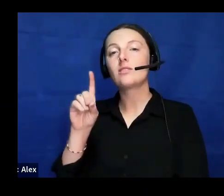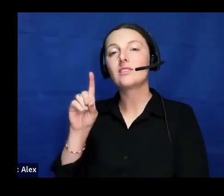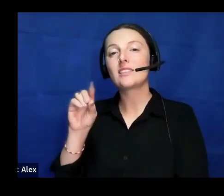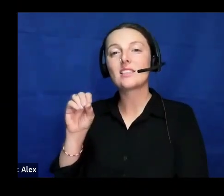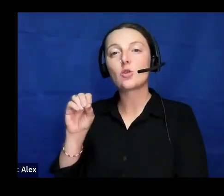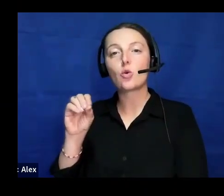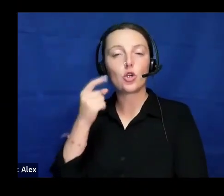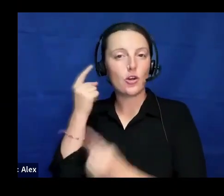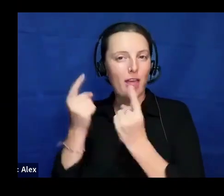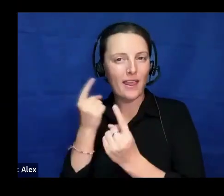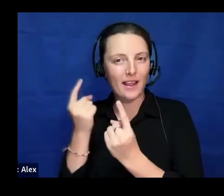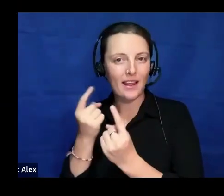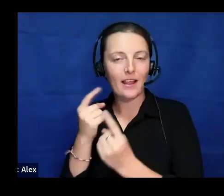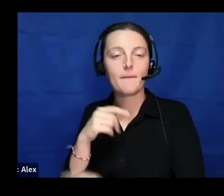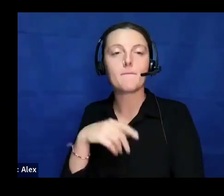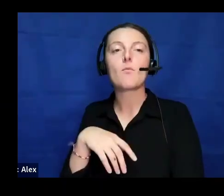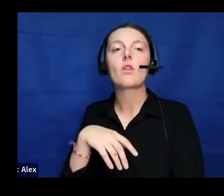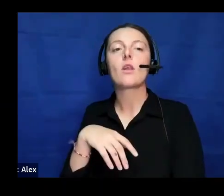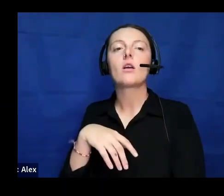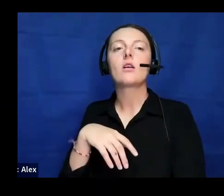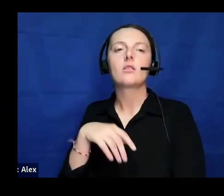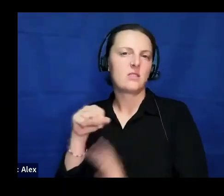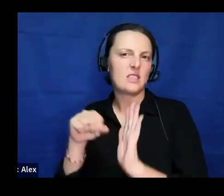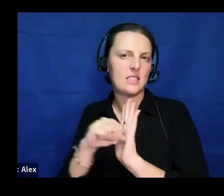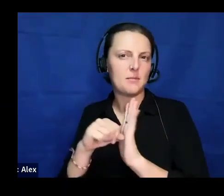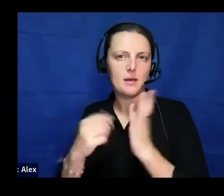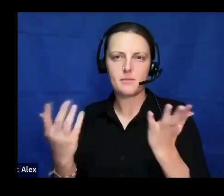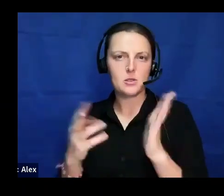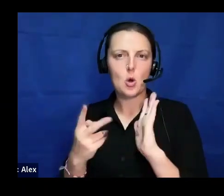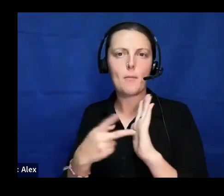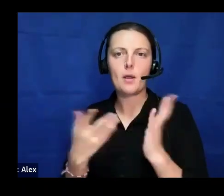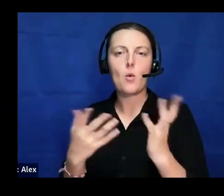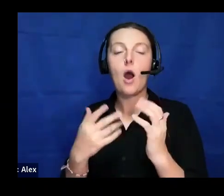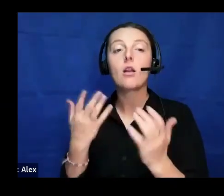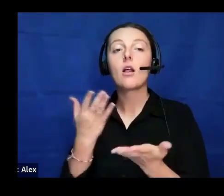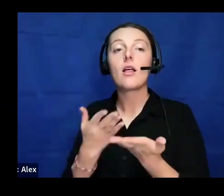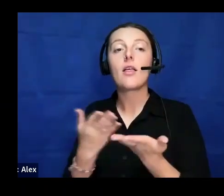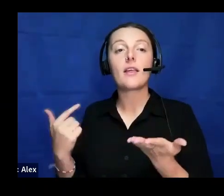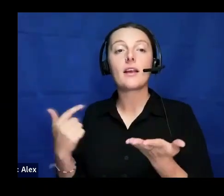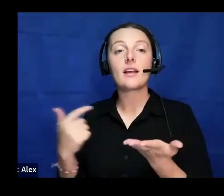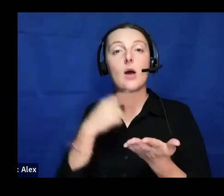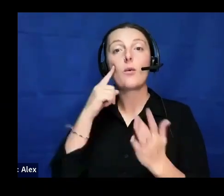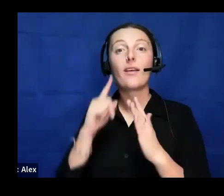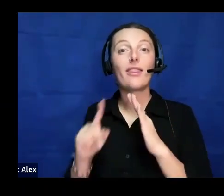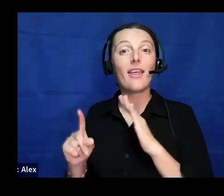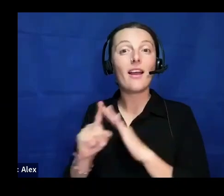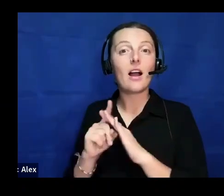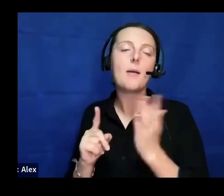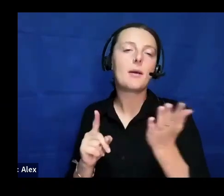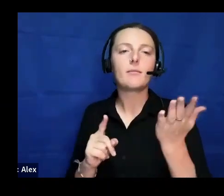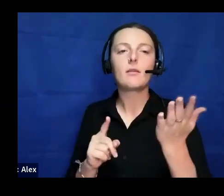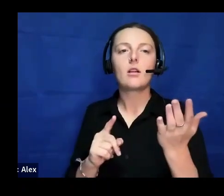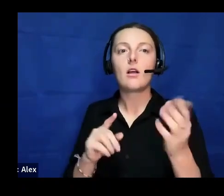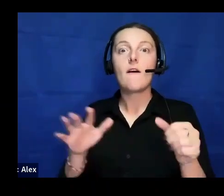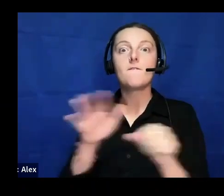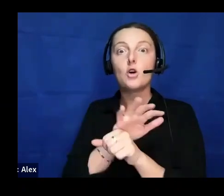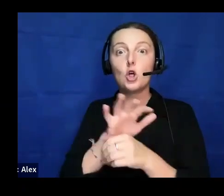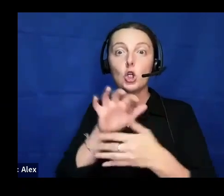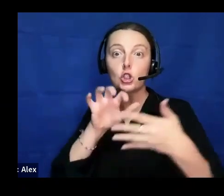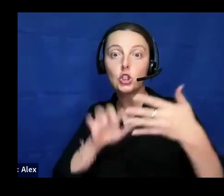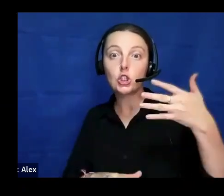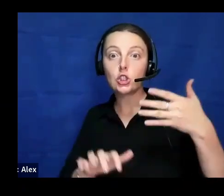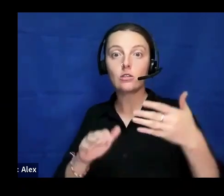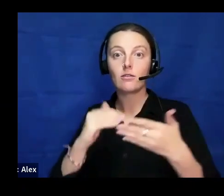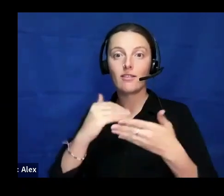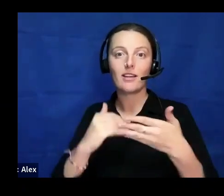be um, things that we might think of. Again, this is not an exhaustive list, but some examples. And